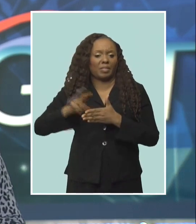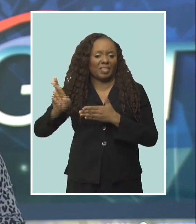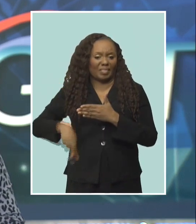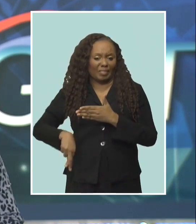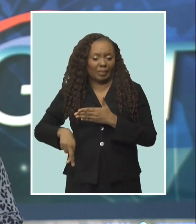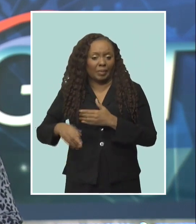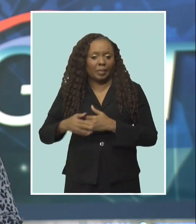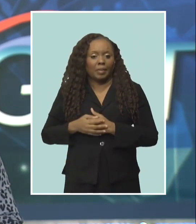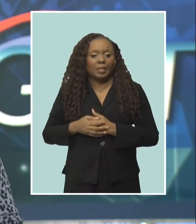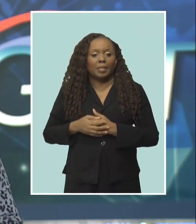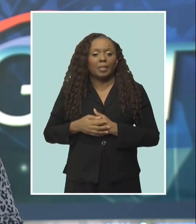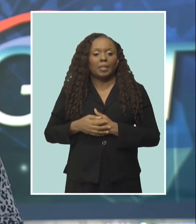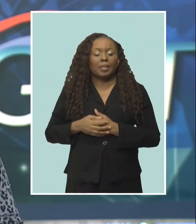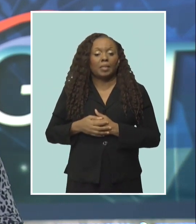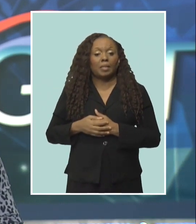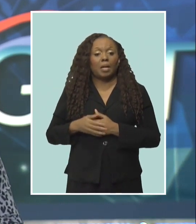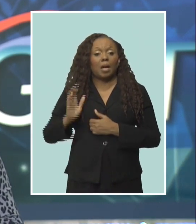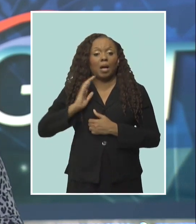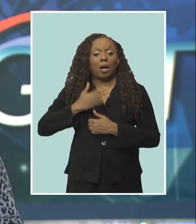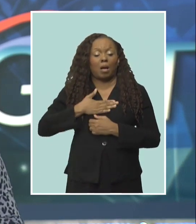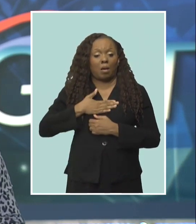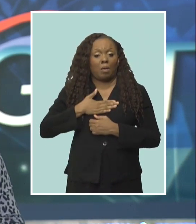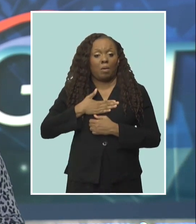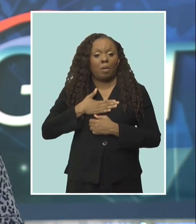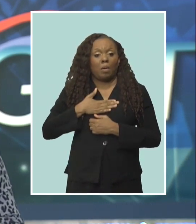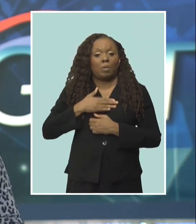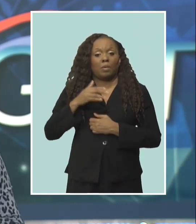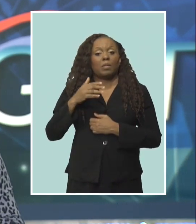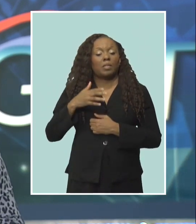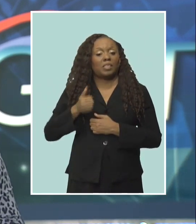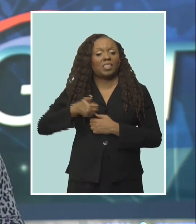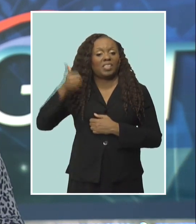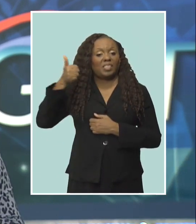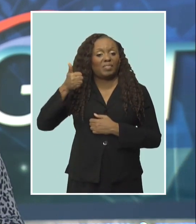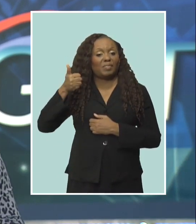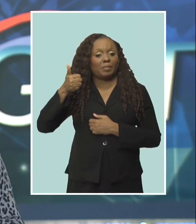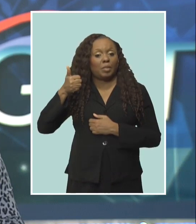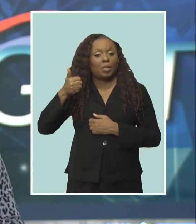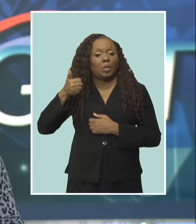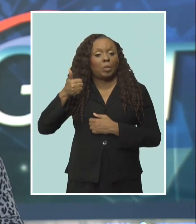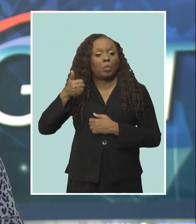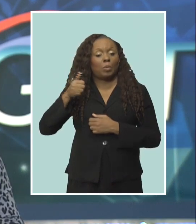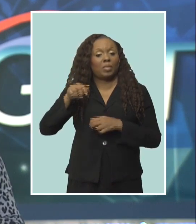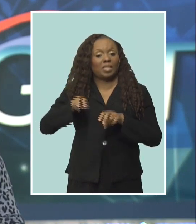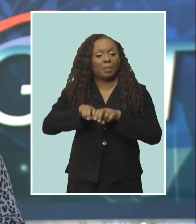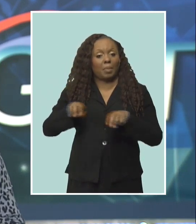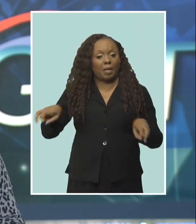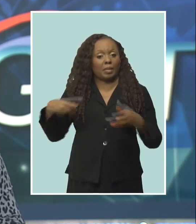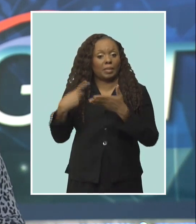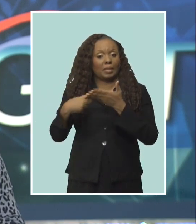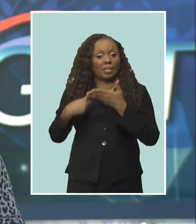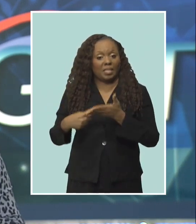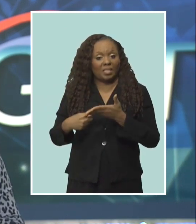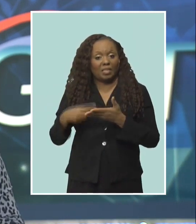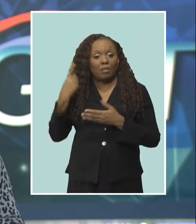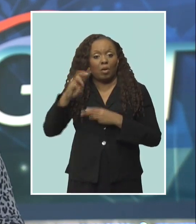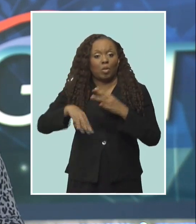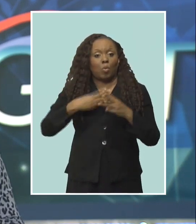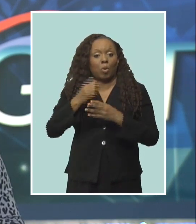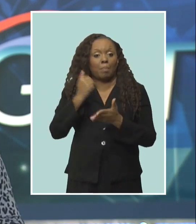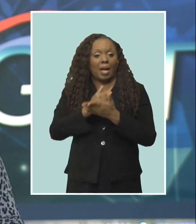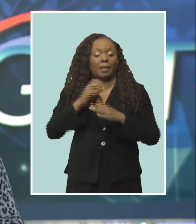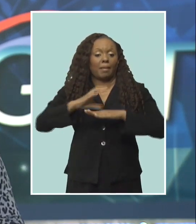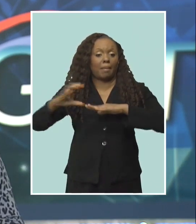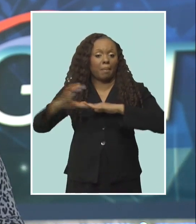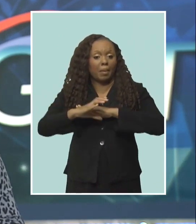outcomes. Dr. Archer Bradshaw was among the panel for the Ask World Bank Caribbean series, where the urgent education